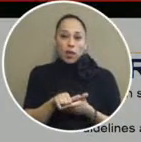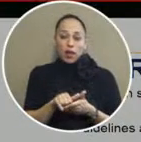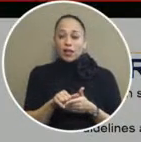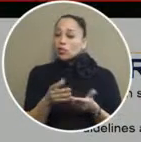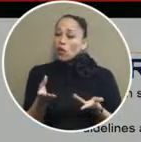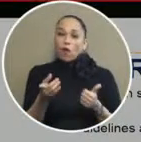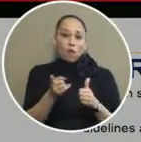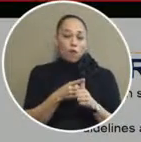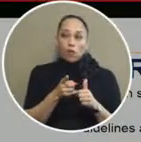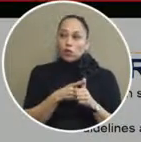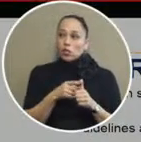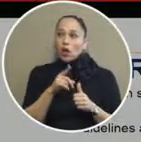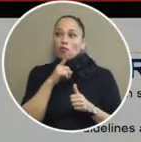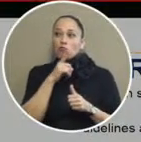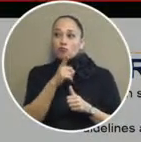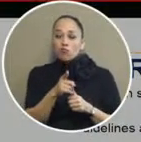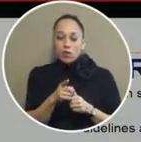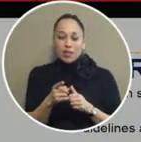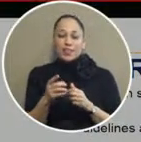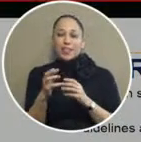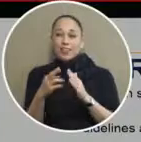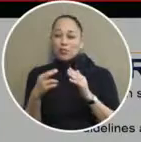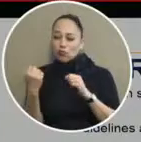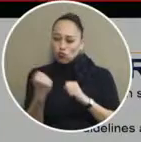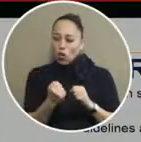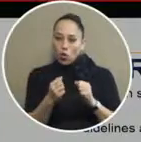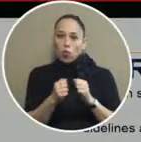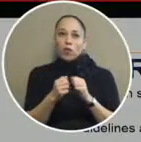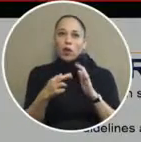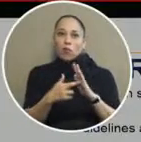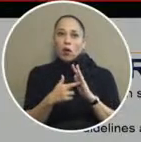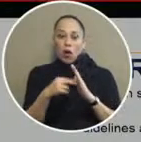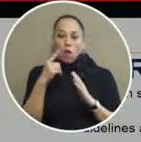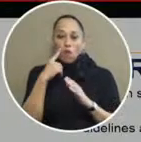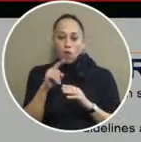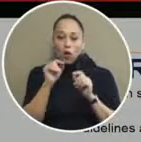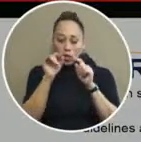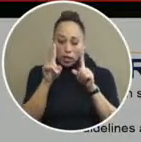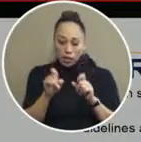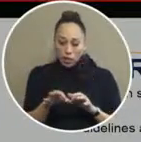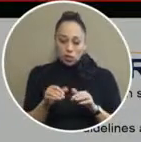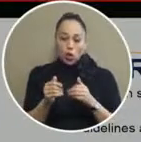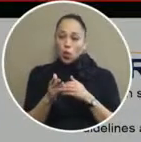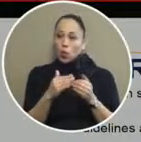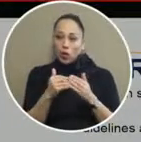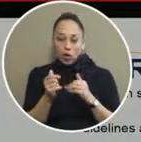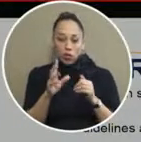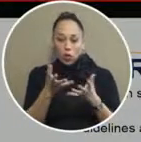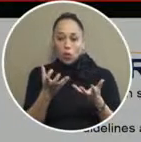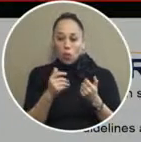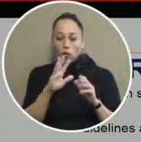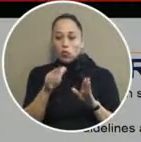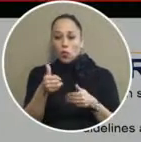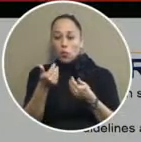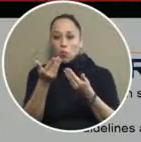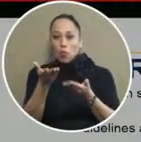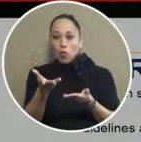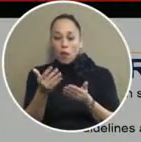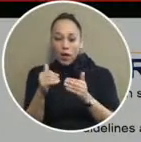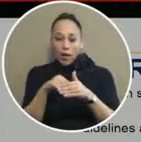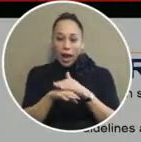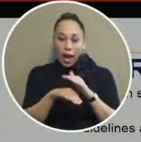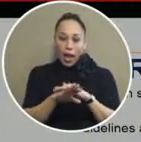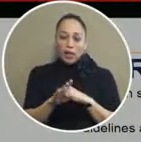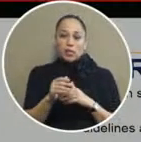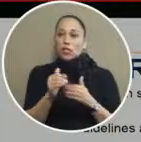the beginning, there were very, very stringent requirements for testing, and it wasn't a matter of not wanting to provide equity of